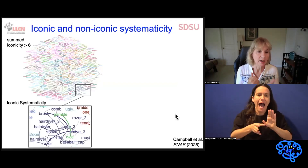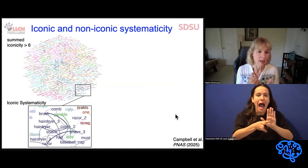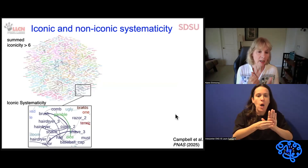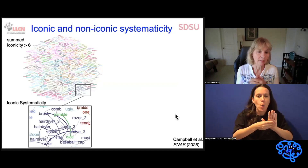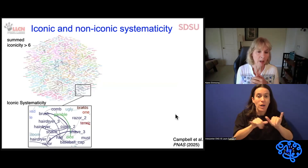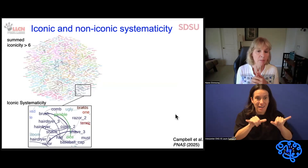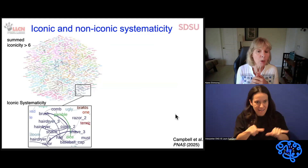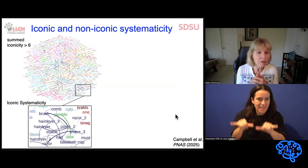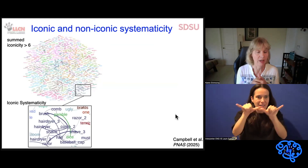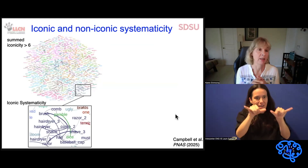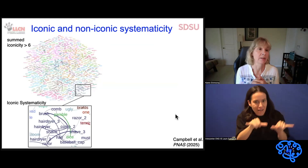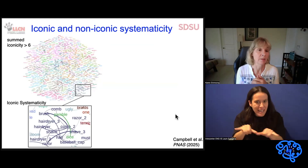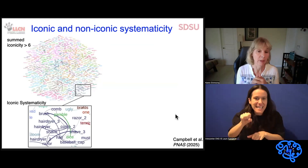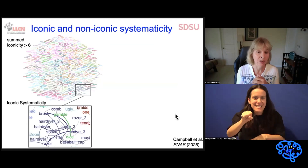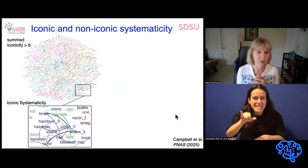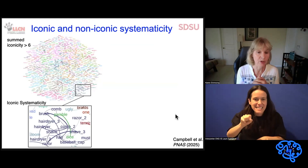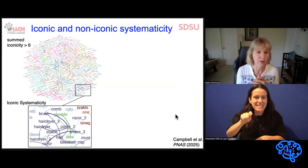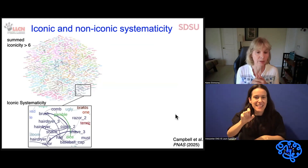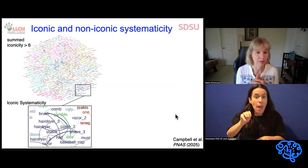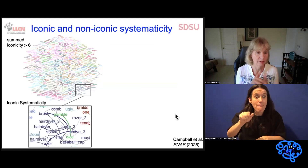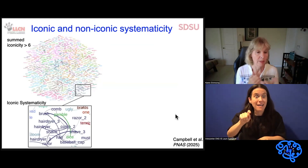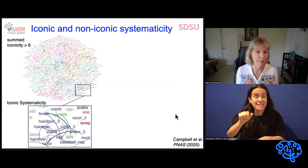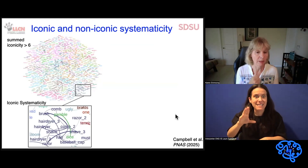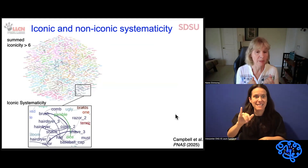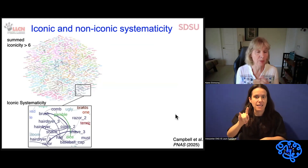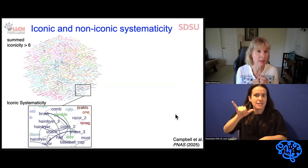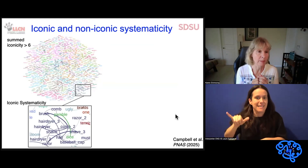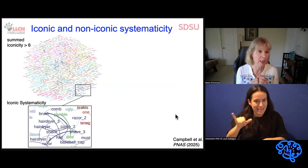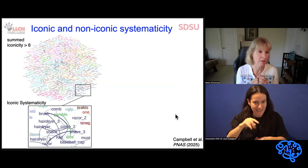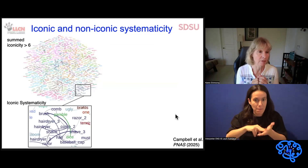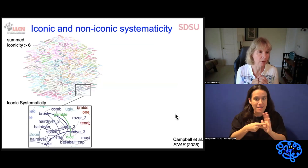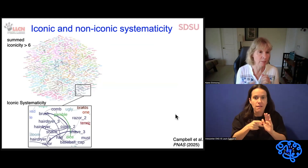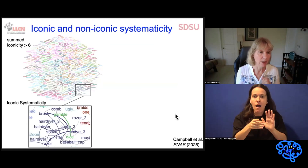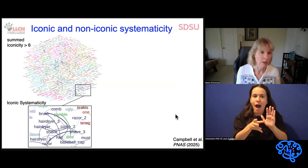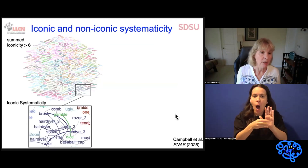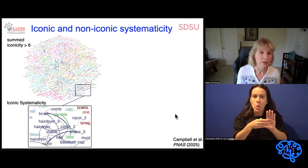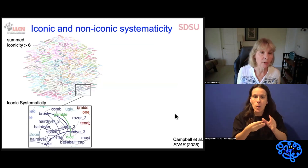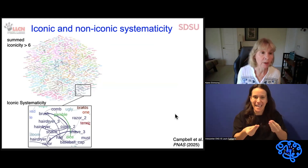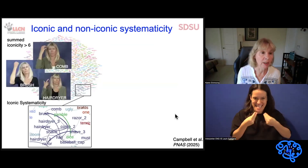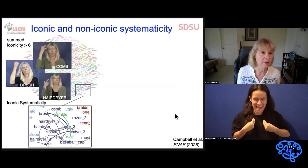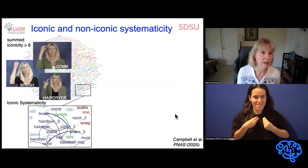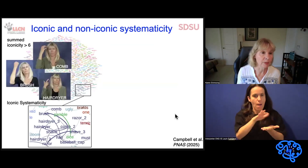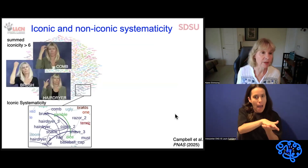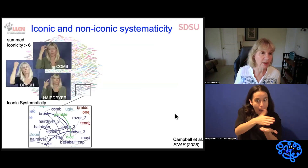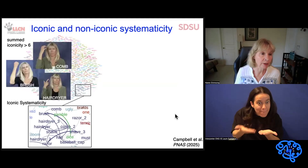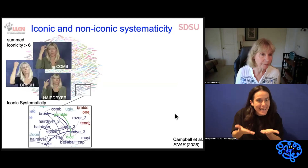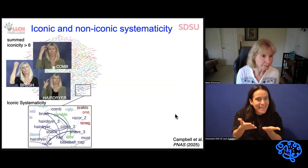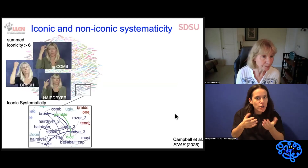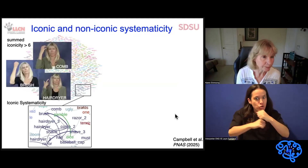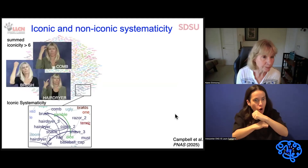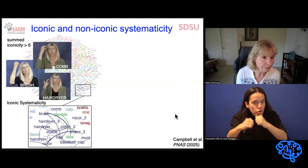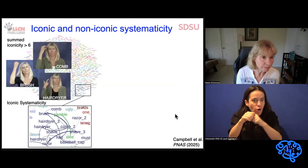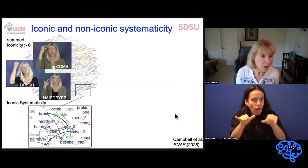is motivated by the structure mapping between the meaning and form. So examples